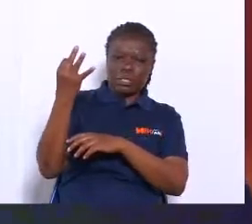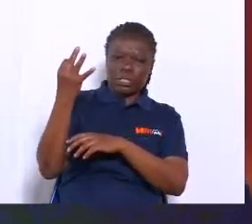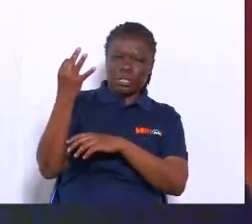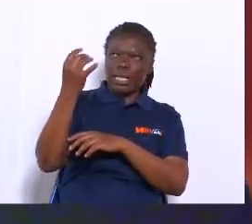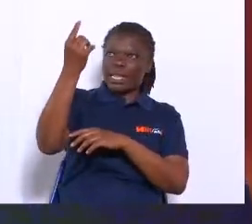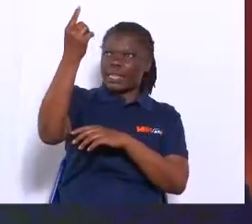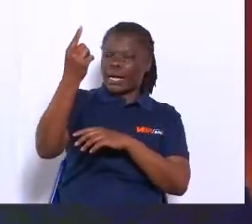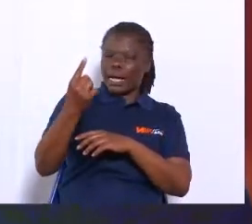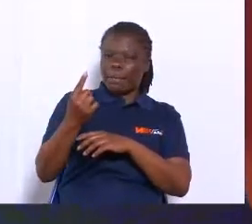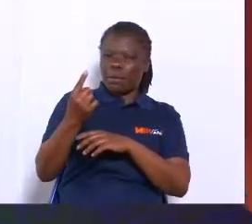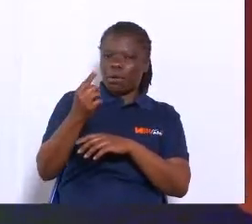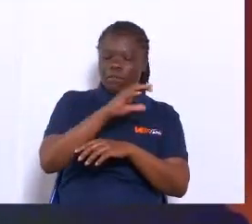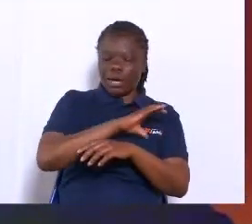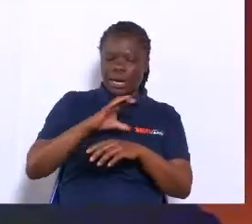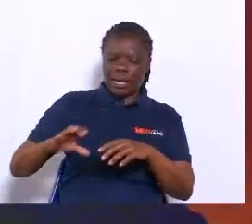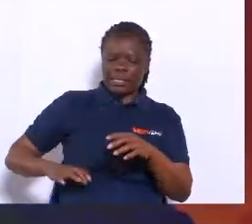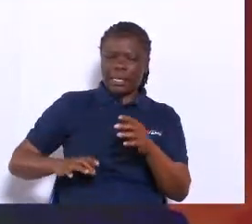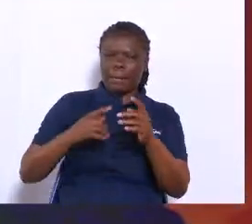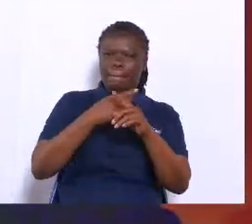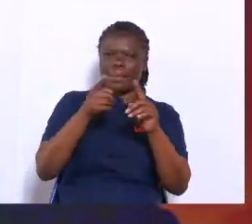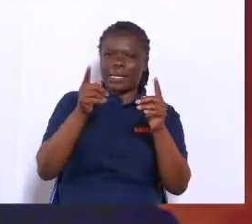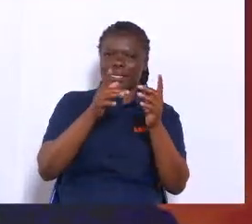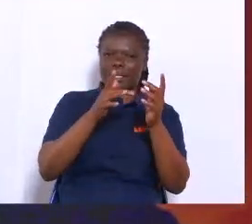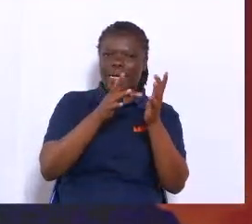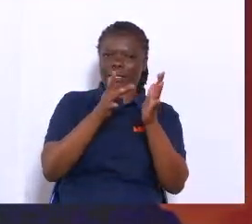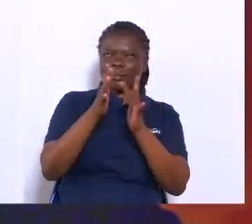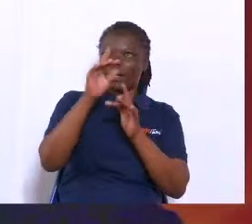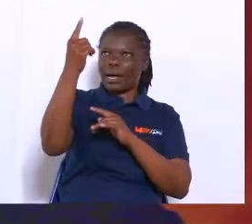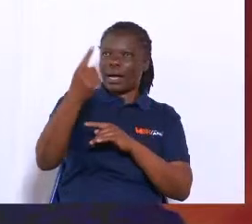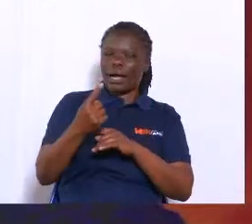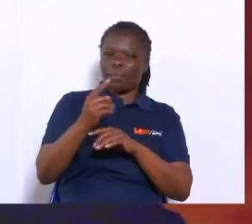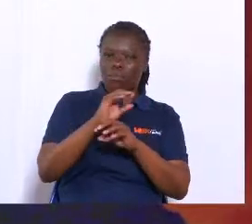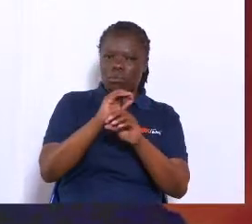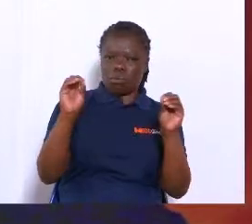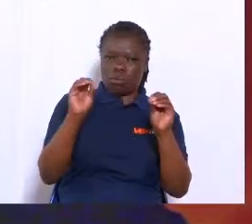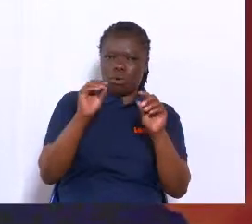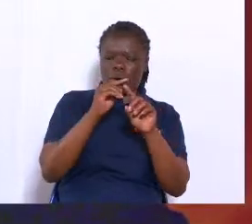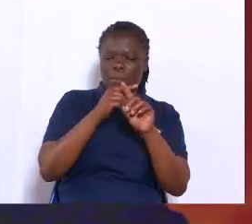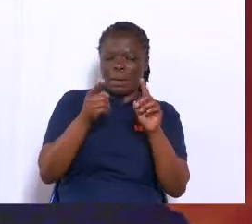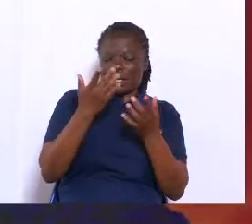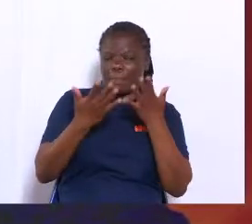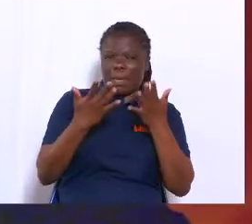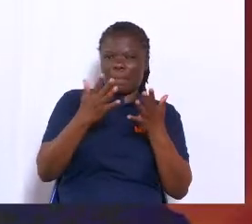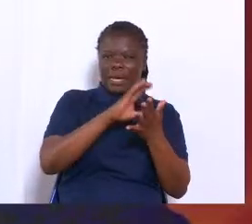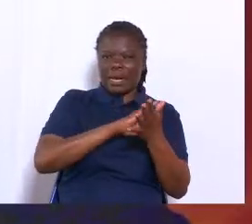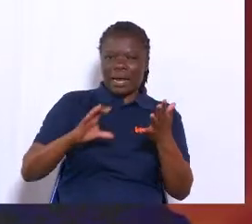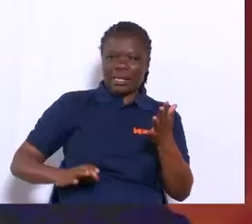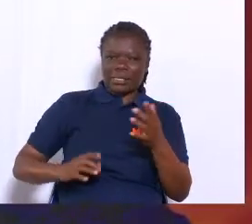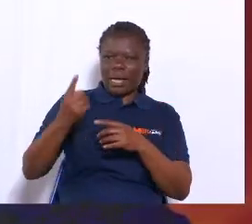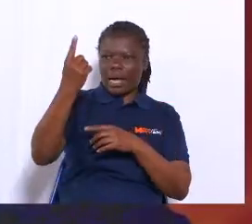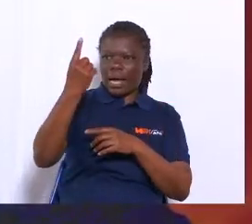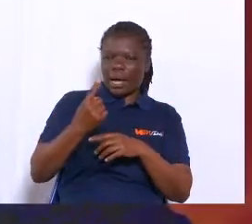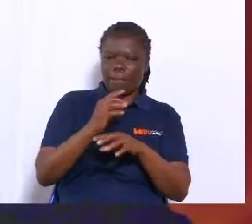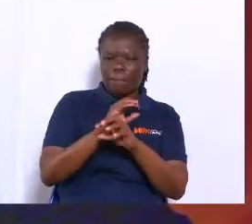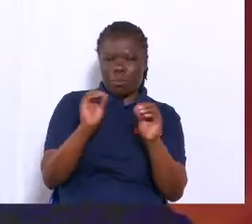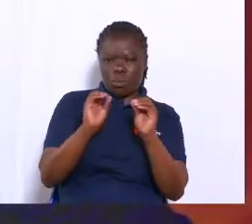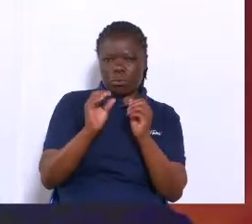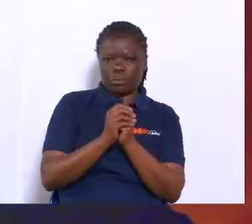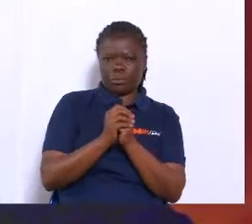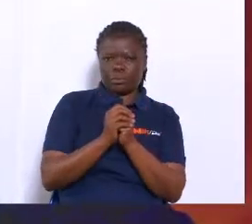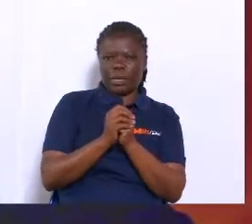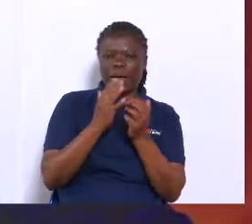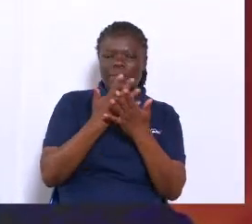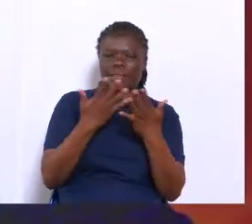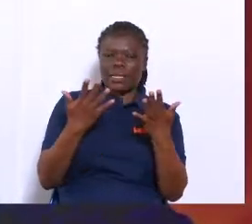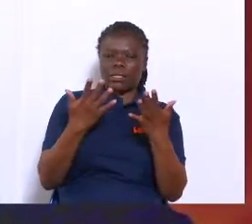for years and he hasn't come yet? Maybe he'll never come in my lifetime. Have the things of time